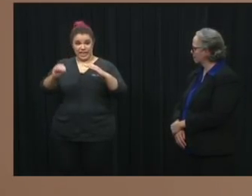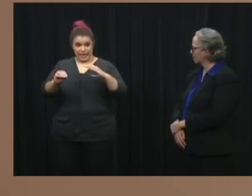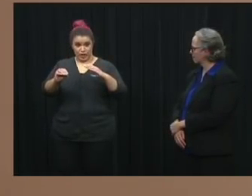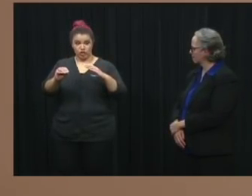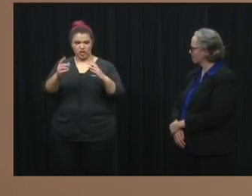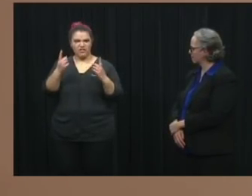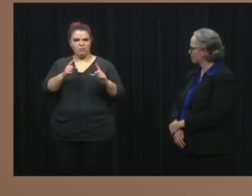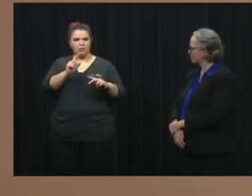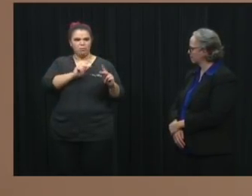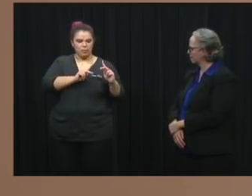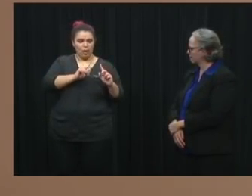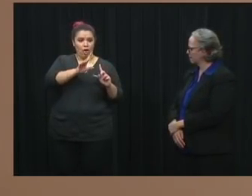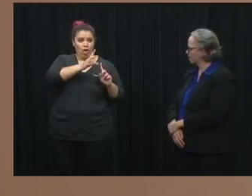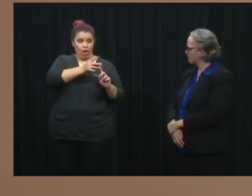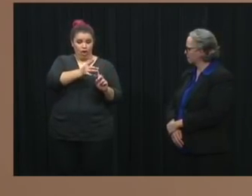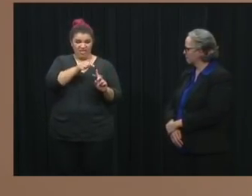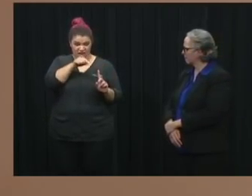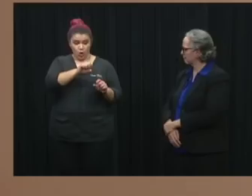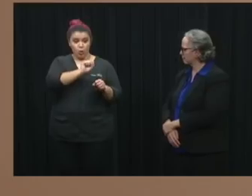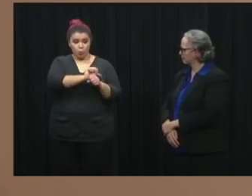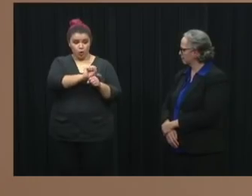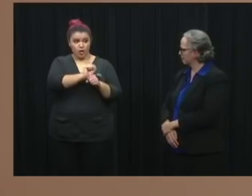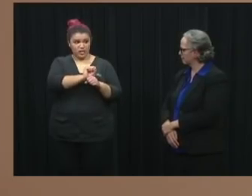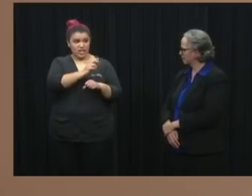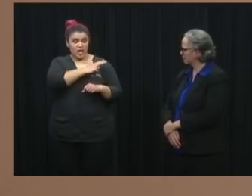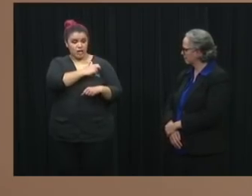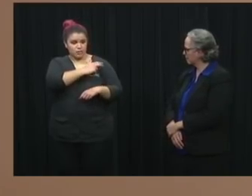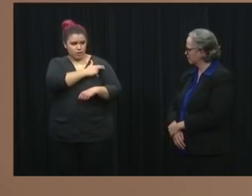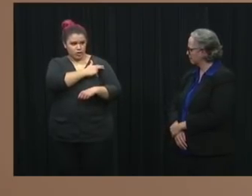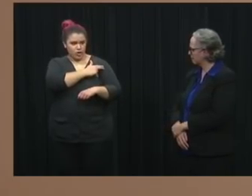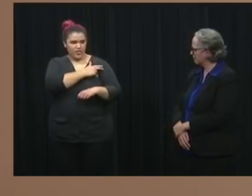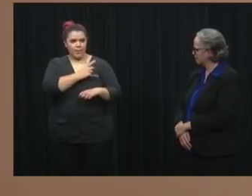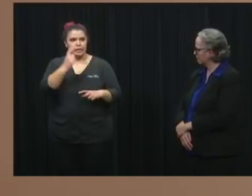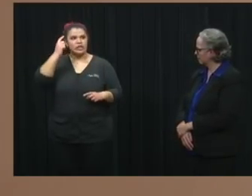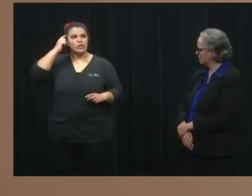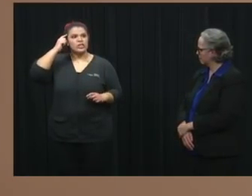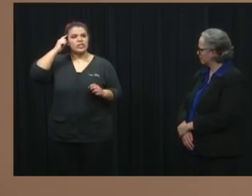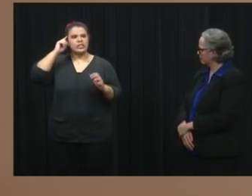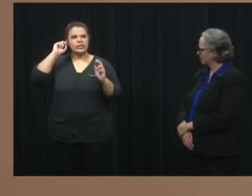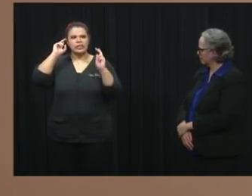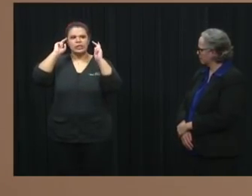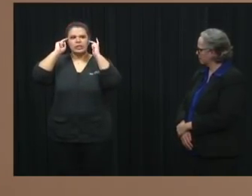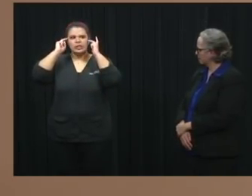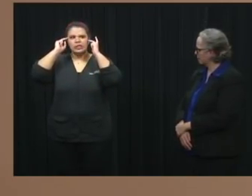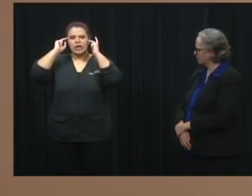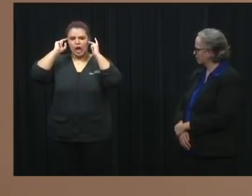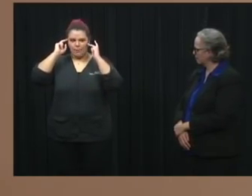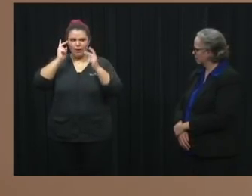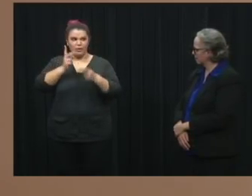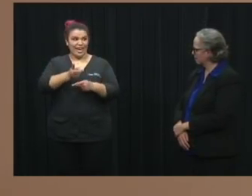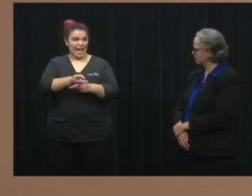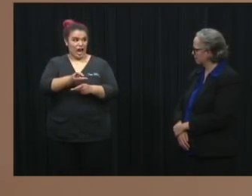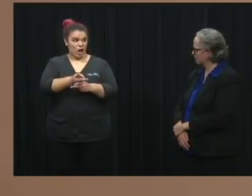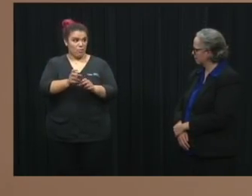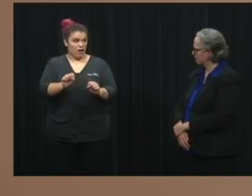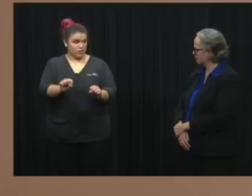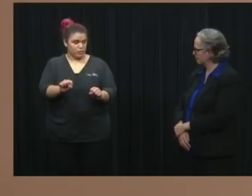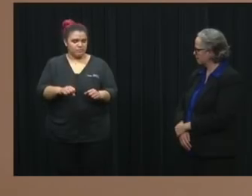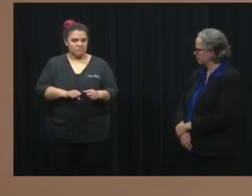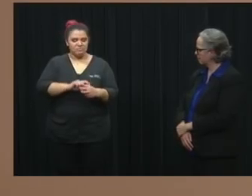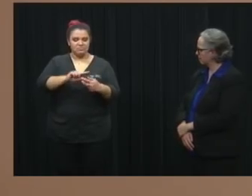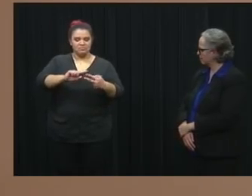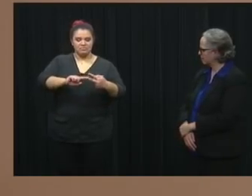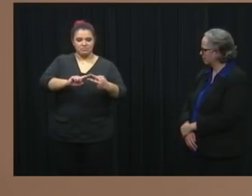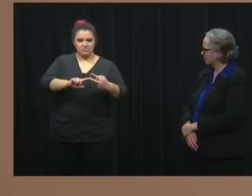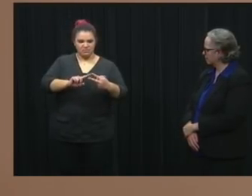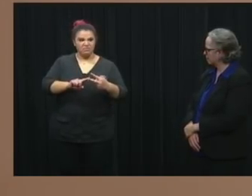about the level of care that people will be able to get? And I was wondering, too, if you could just clarify, a lot of people are making masks, and it's